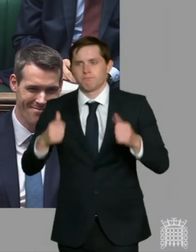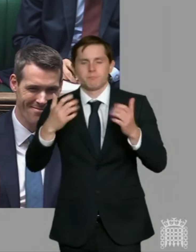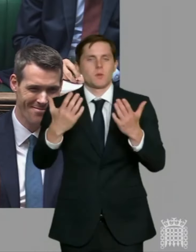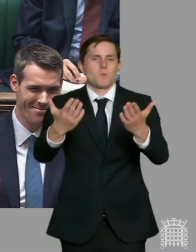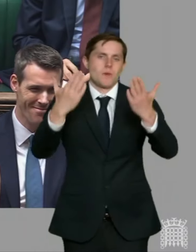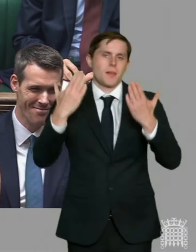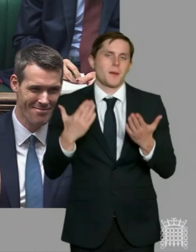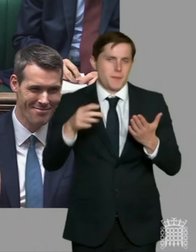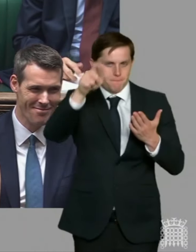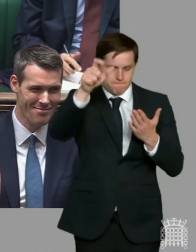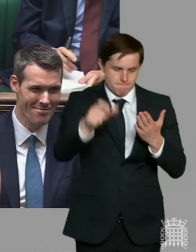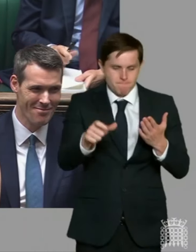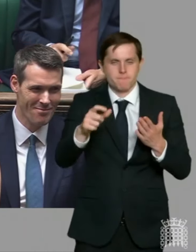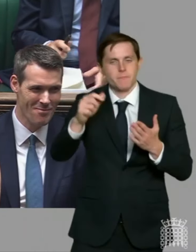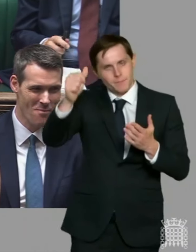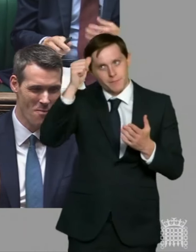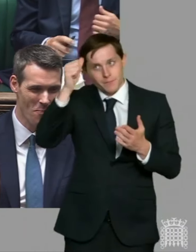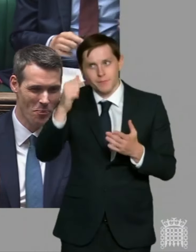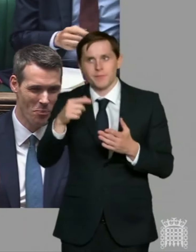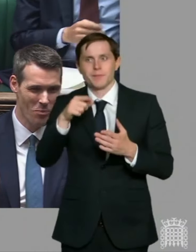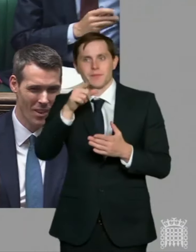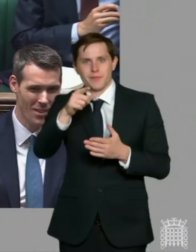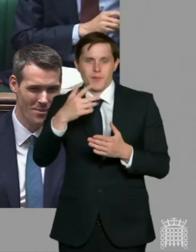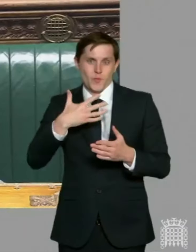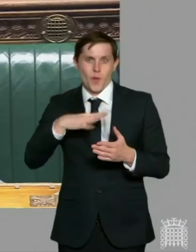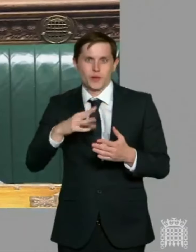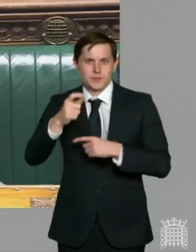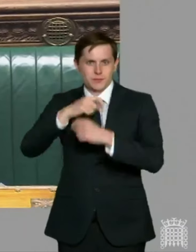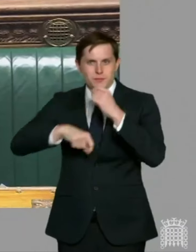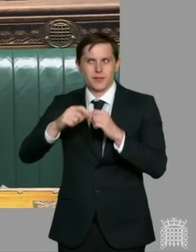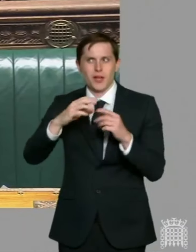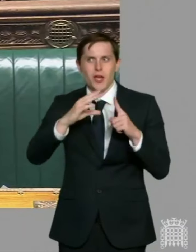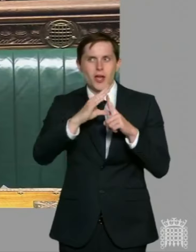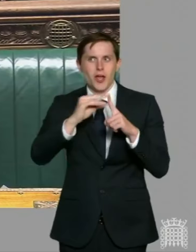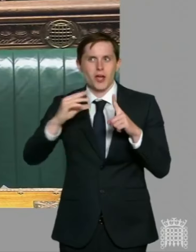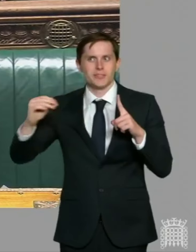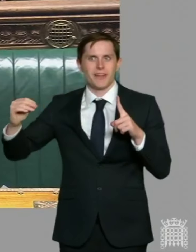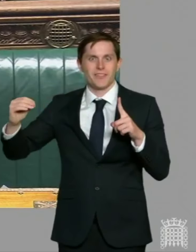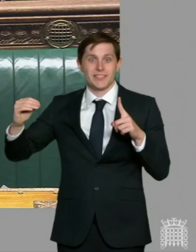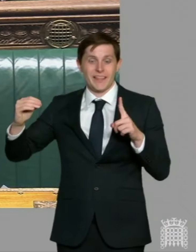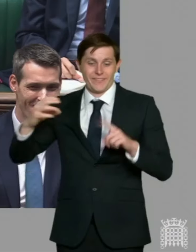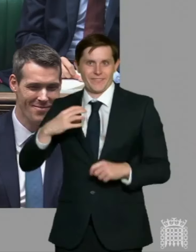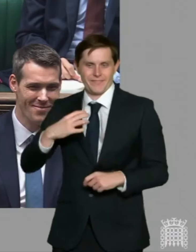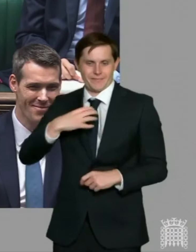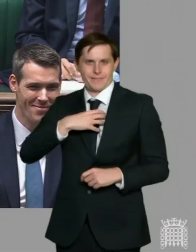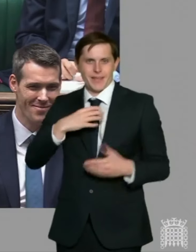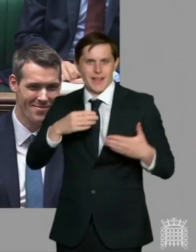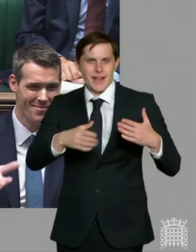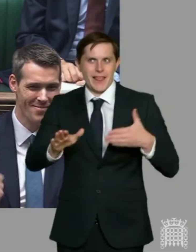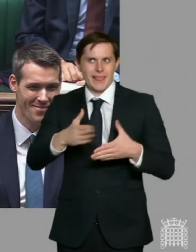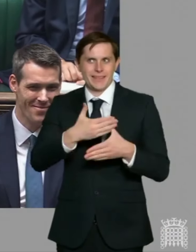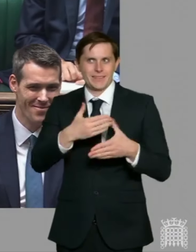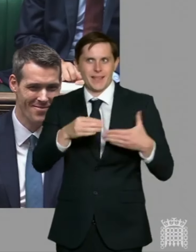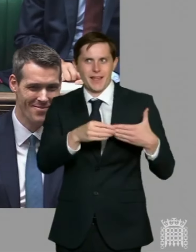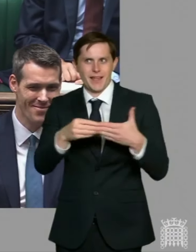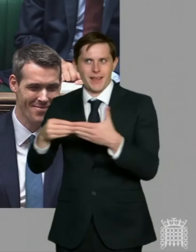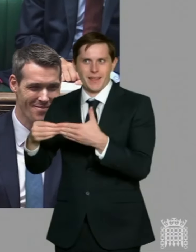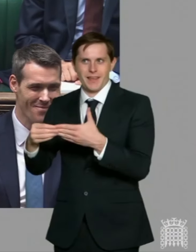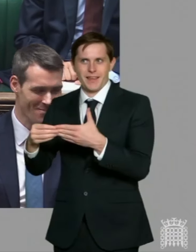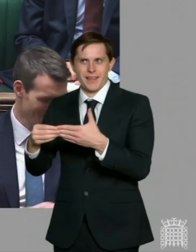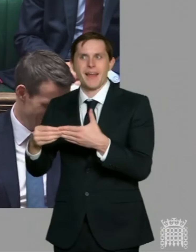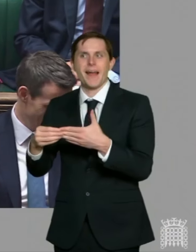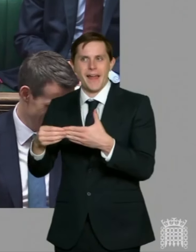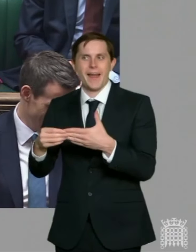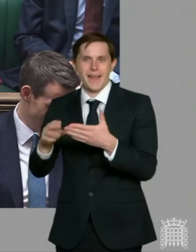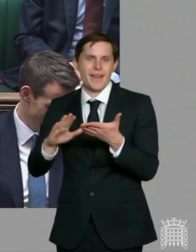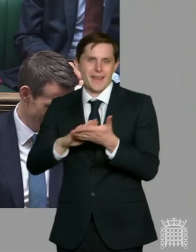running. The best of luck. So it was her ambition all along to be leader of the opposition, not mine. I